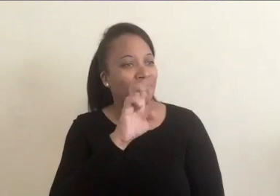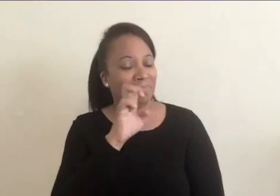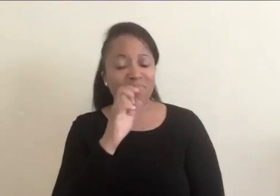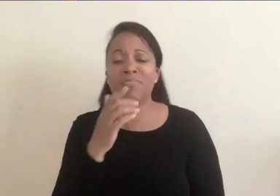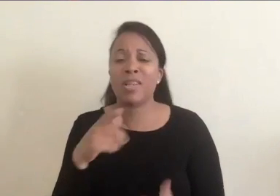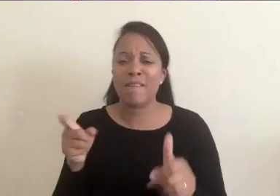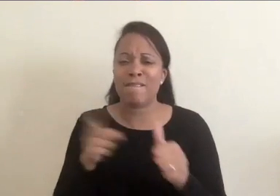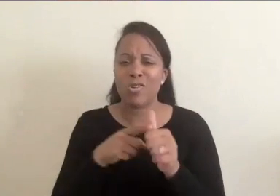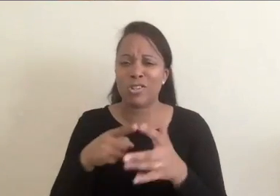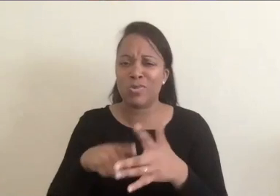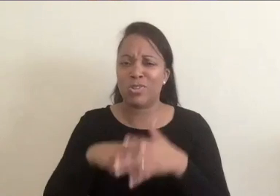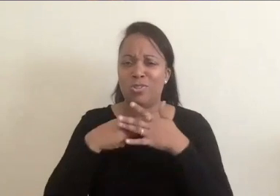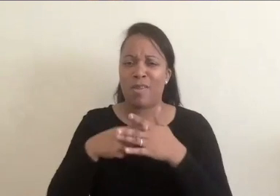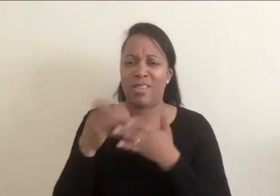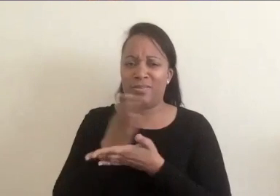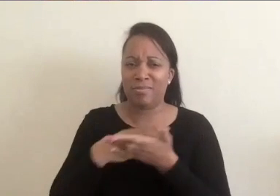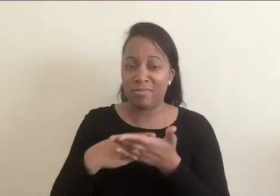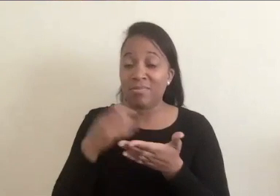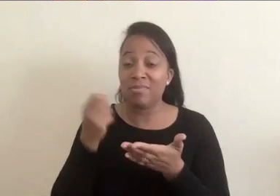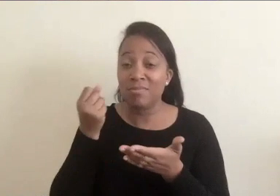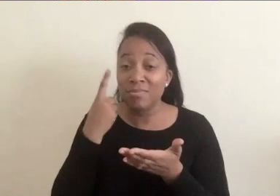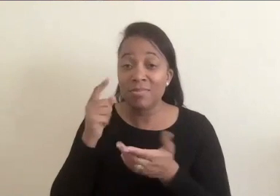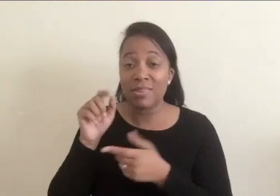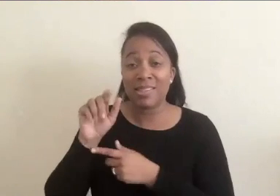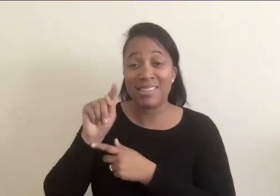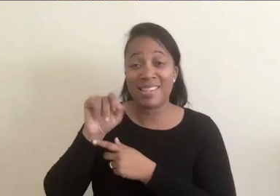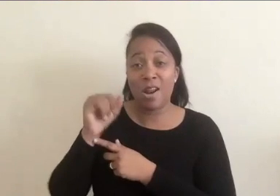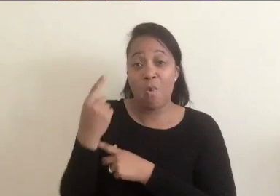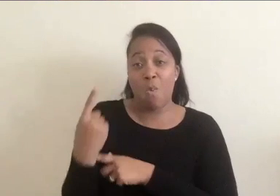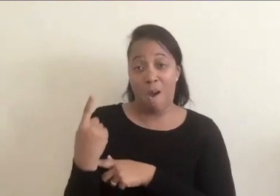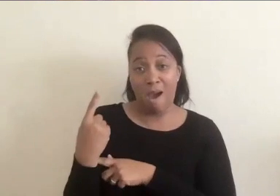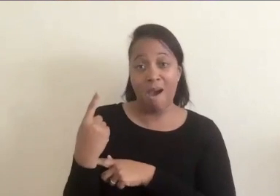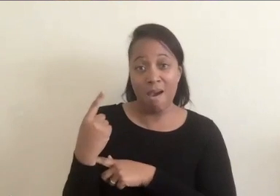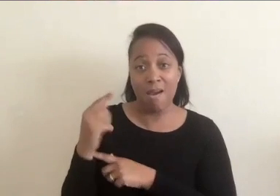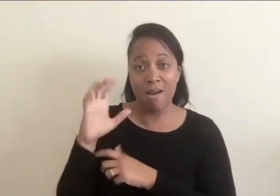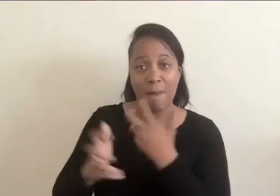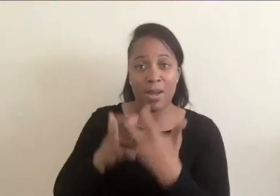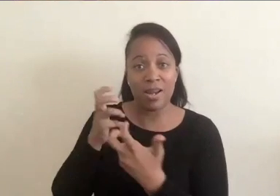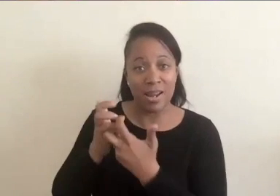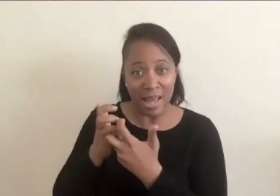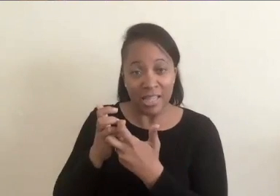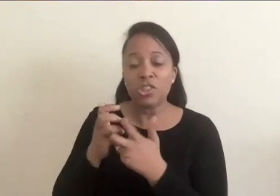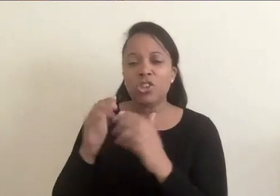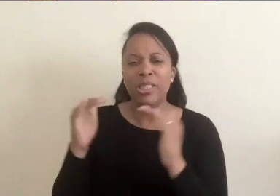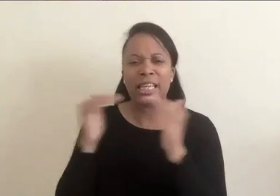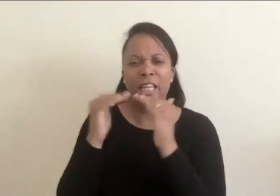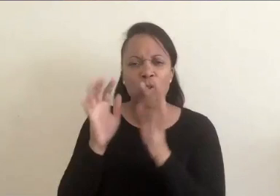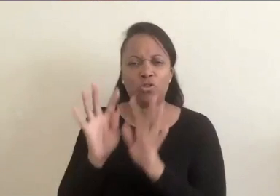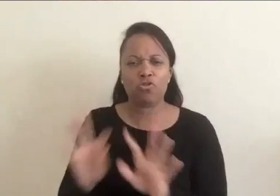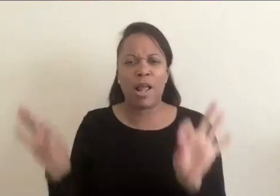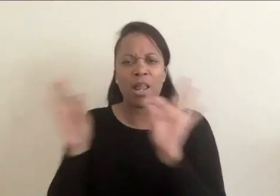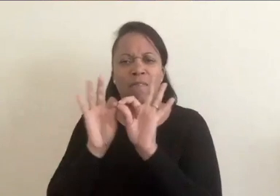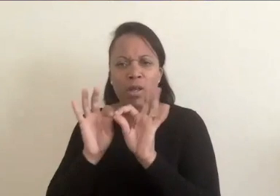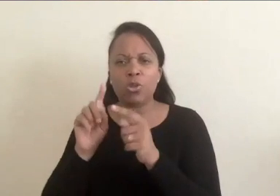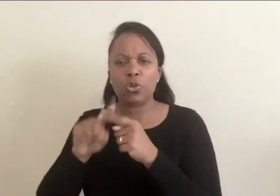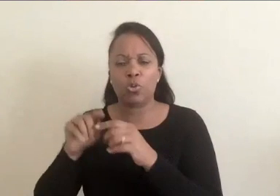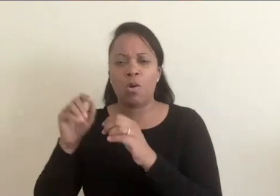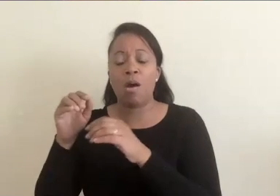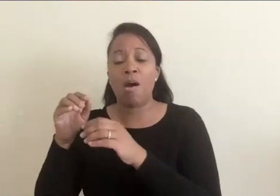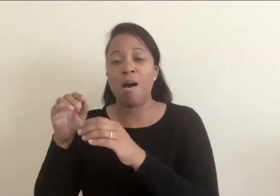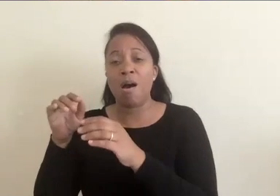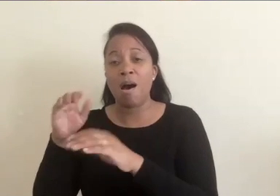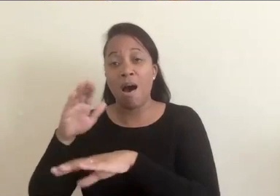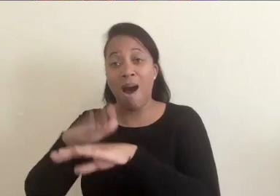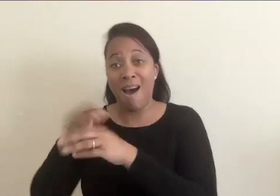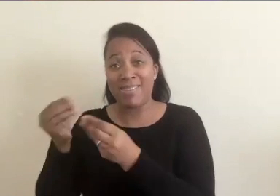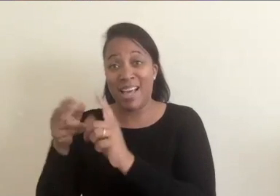me preface this section by emphasizing that Title I accommodations requirements are equally as relevant to on-site